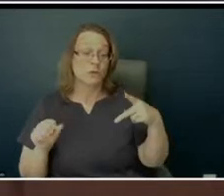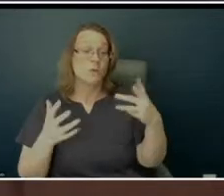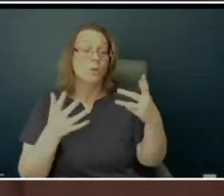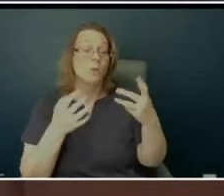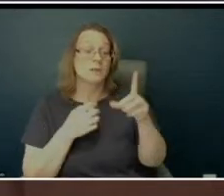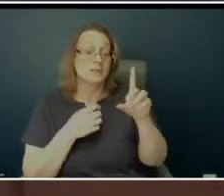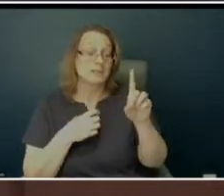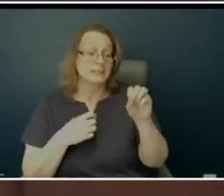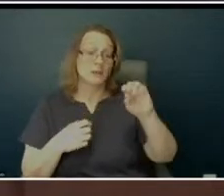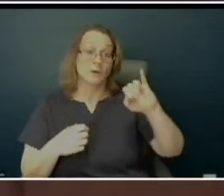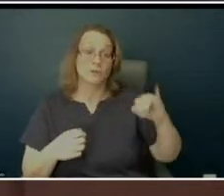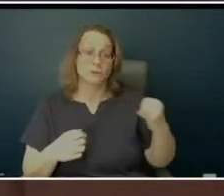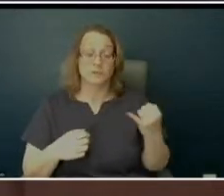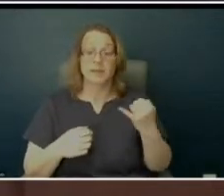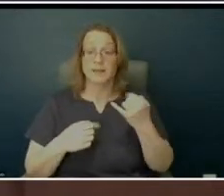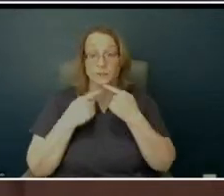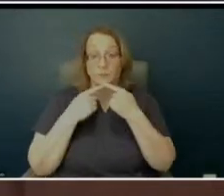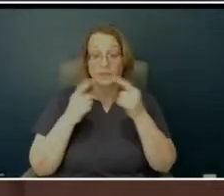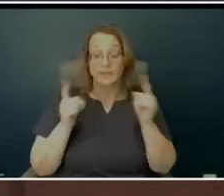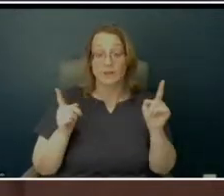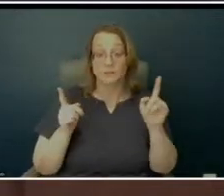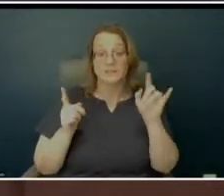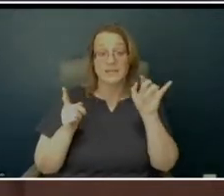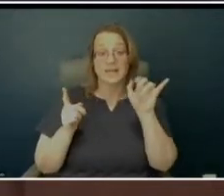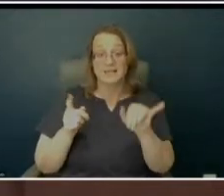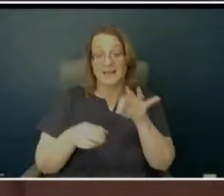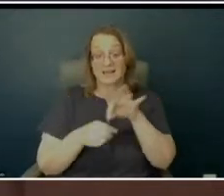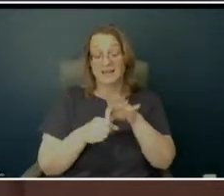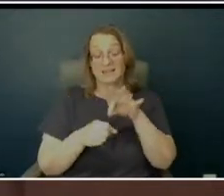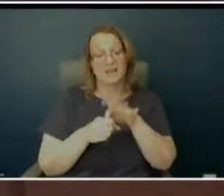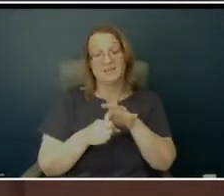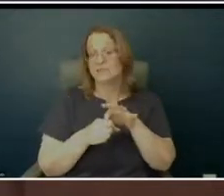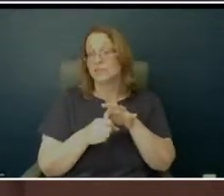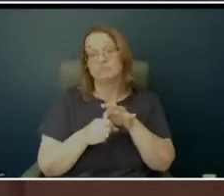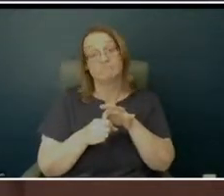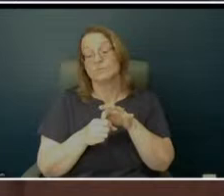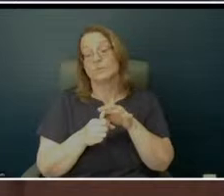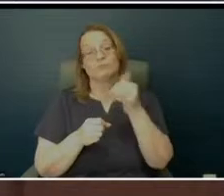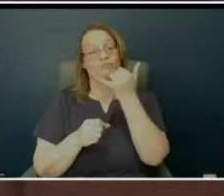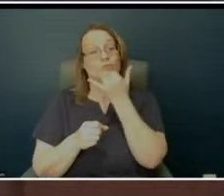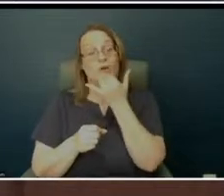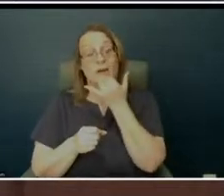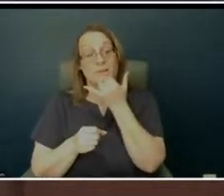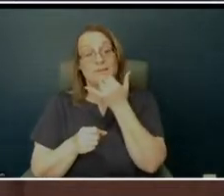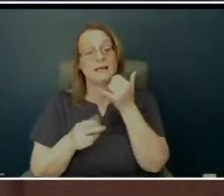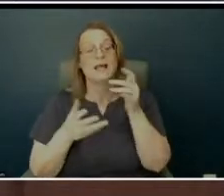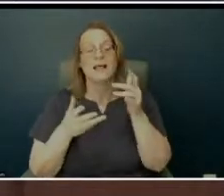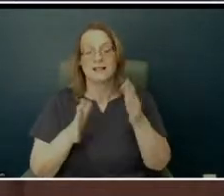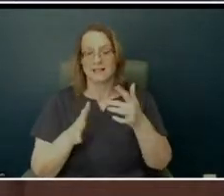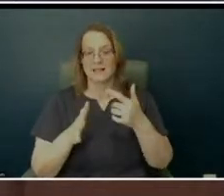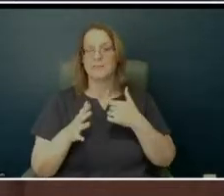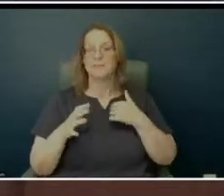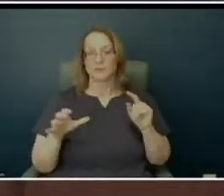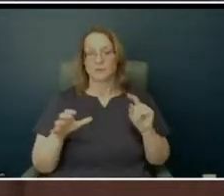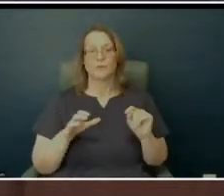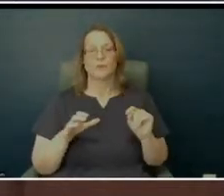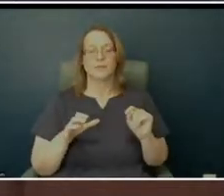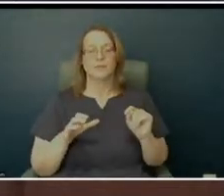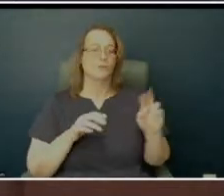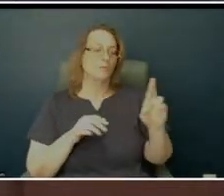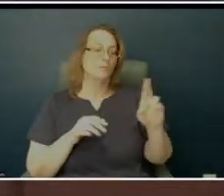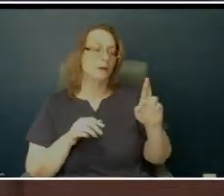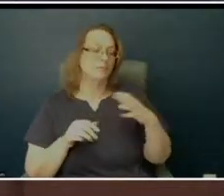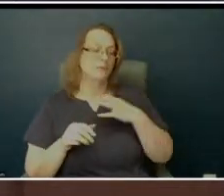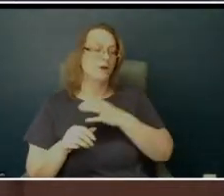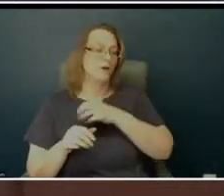quote, corrupt, and, quote, leave the rest to me and the Republican congressmen. As you will hear today, the